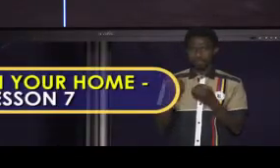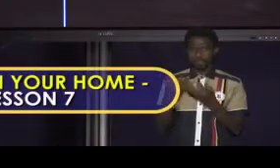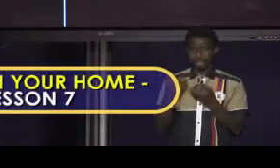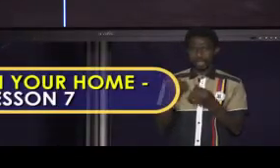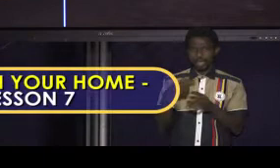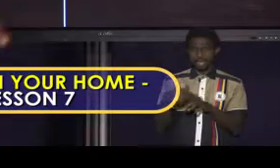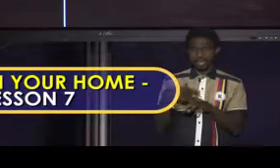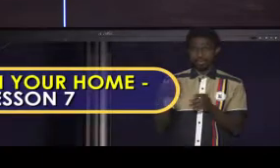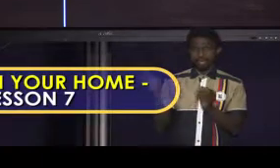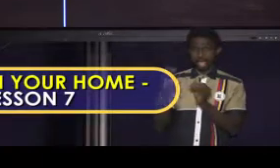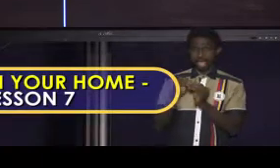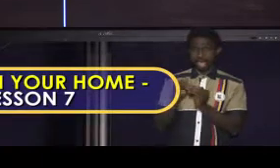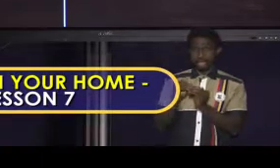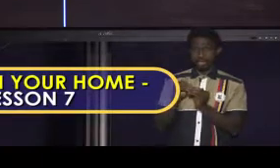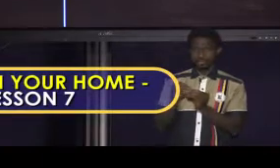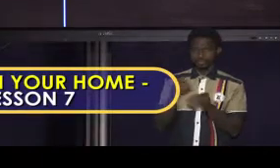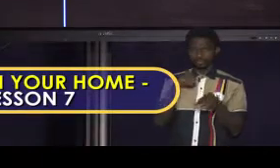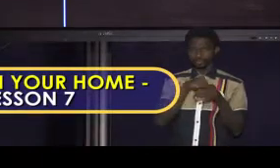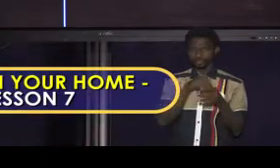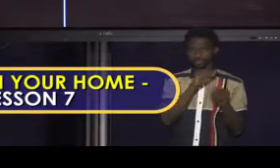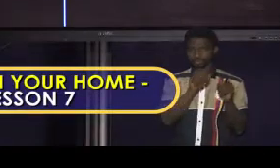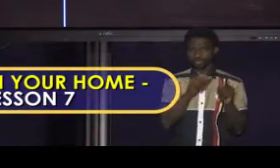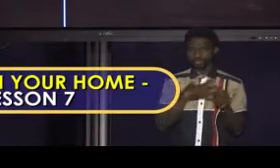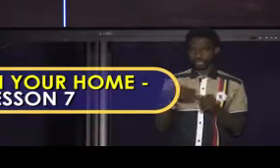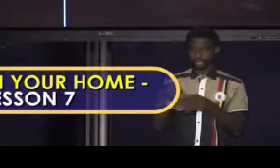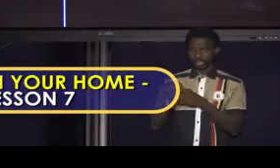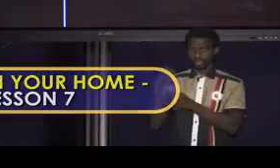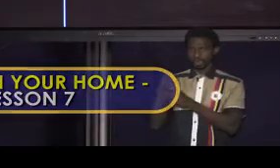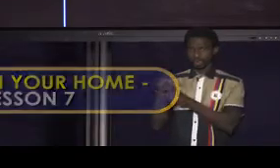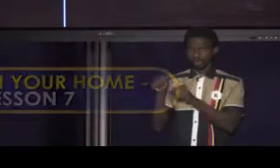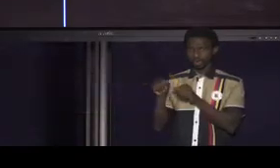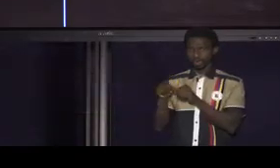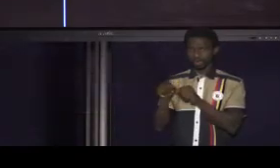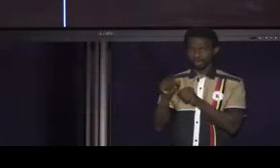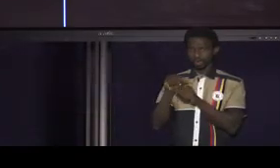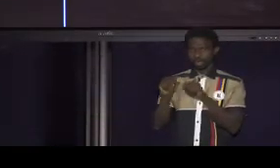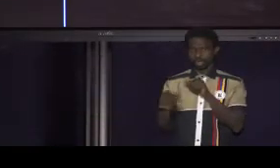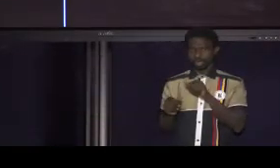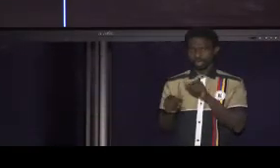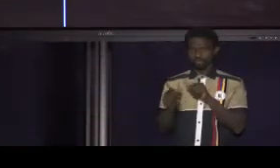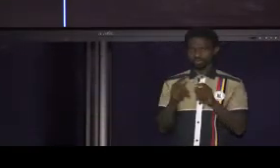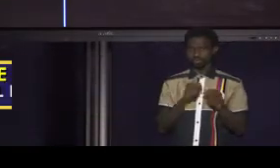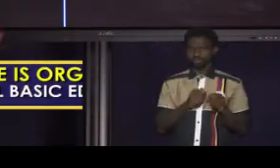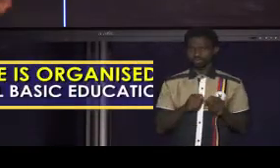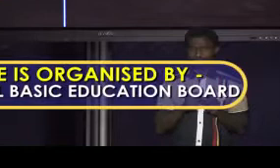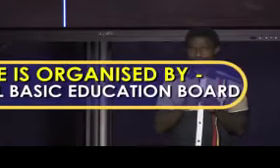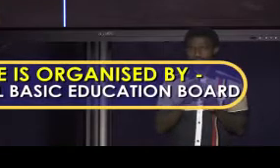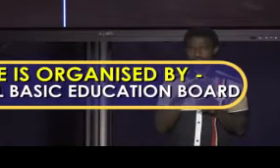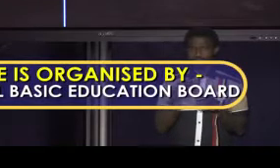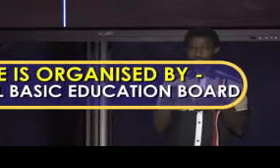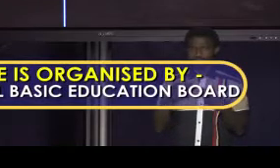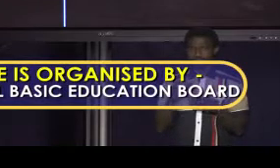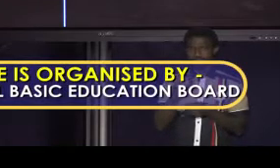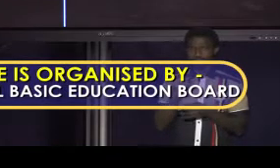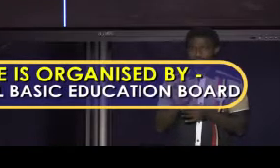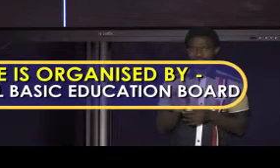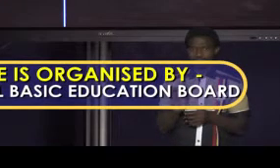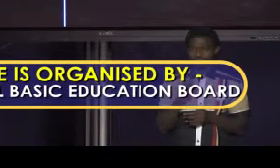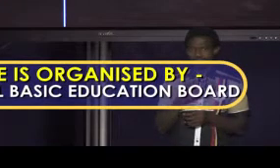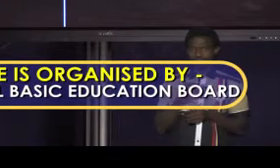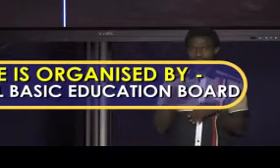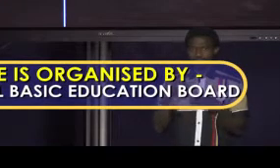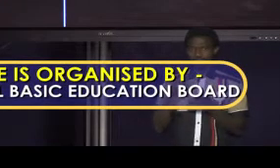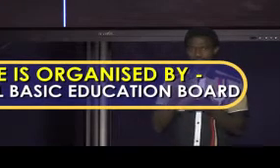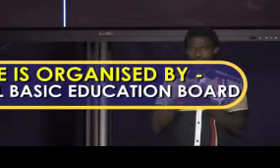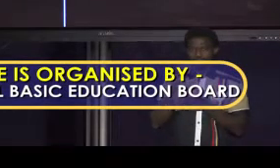times. So just add the interior angle and the exterior angle together on that straight line. They give you 180. Then you can use that knowledge to find